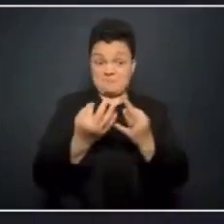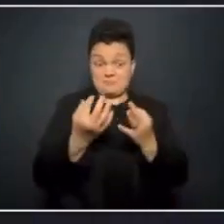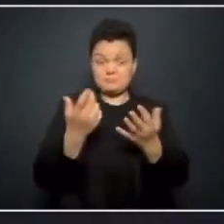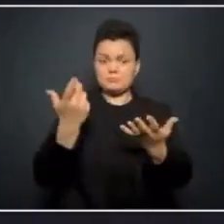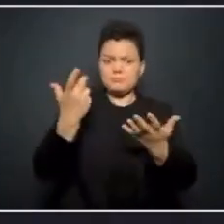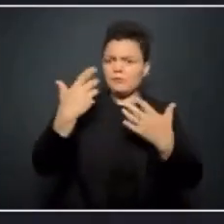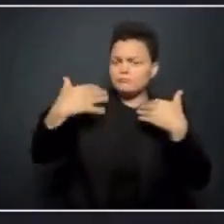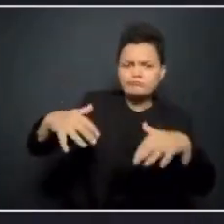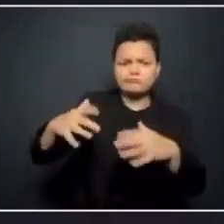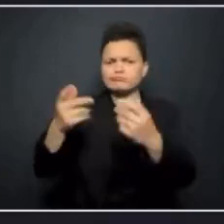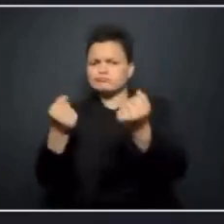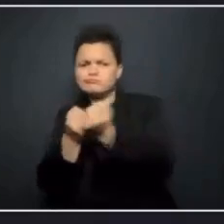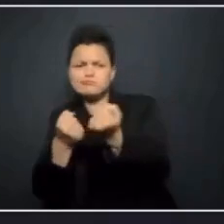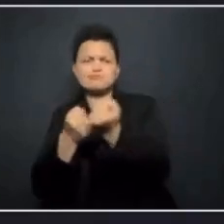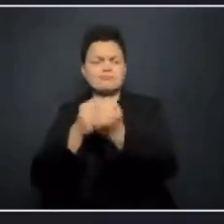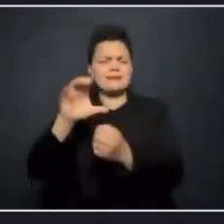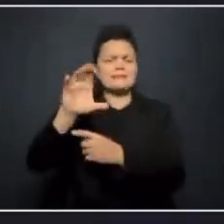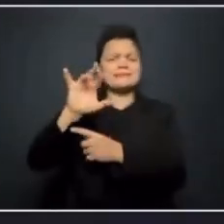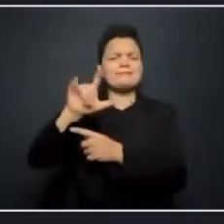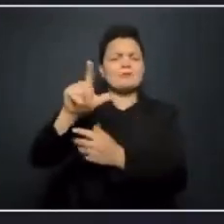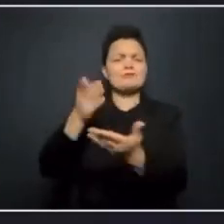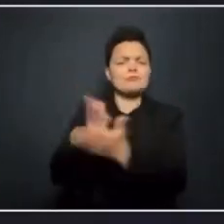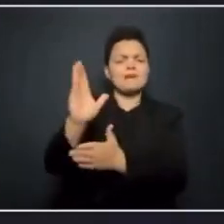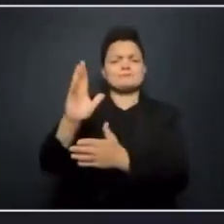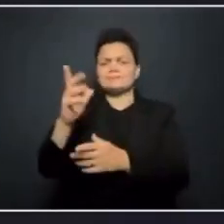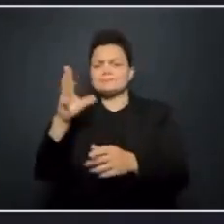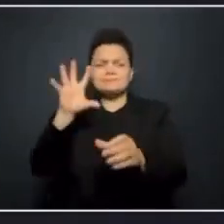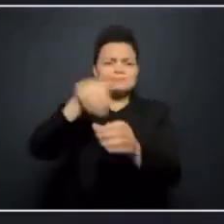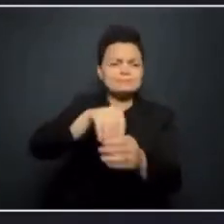be achieved unless we are prepared to march and